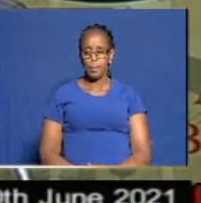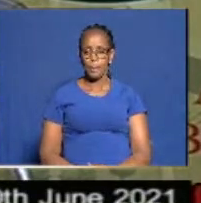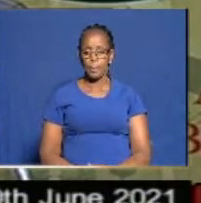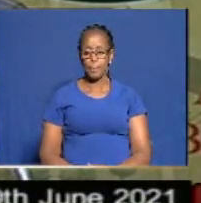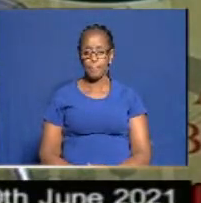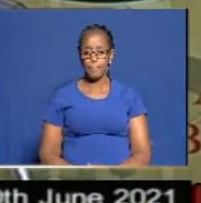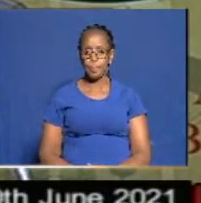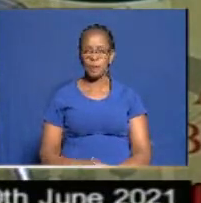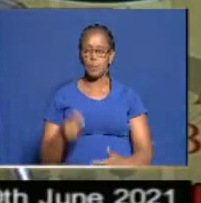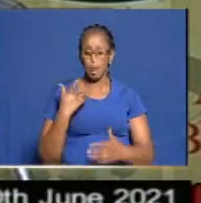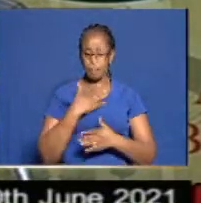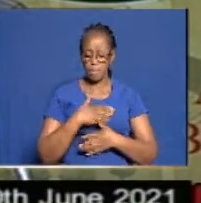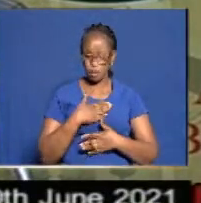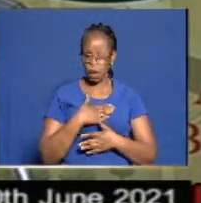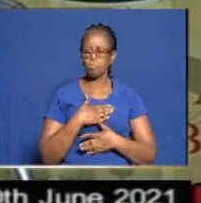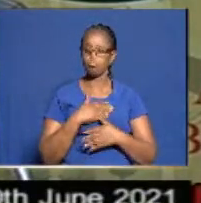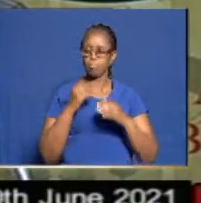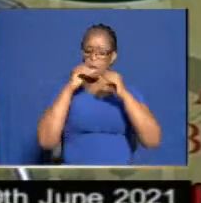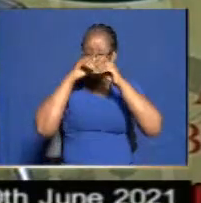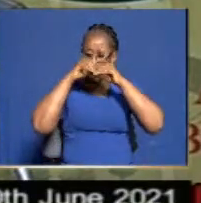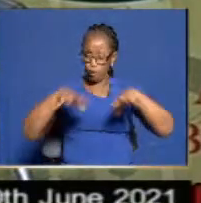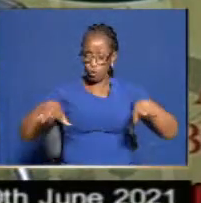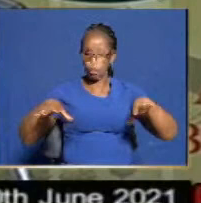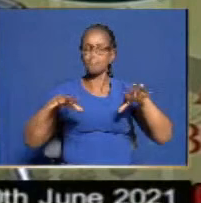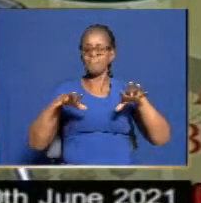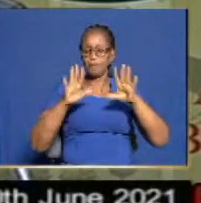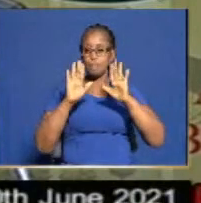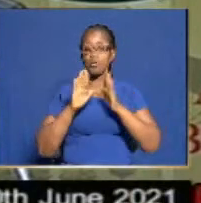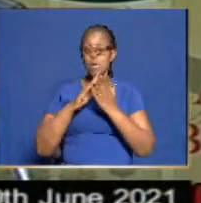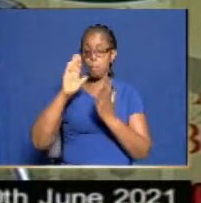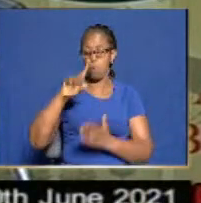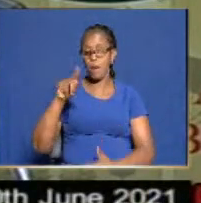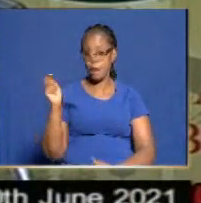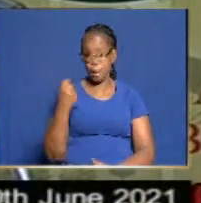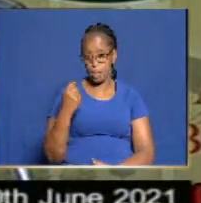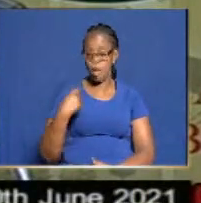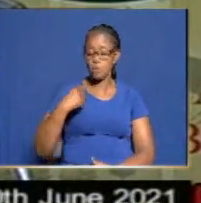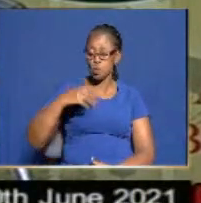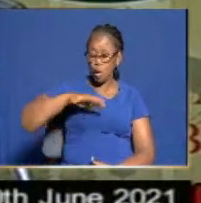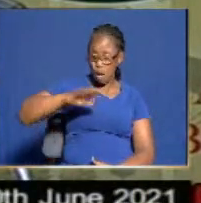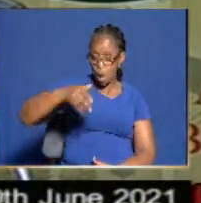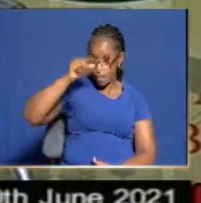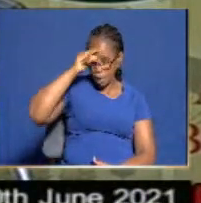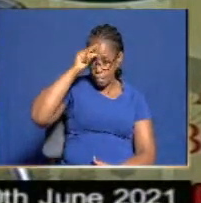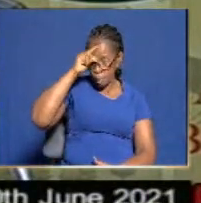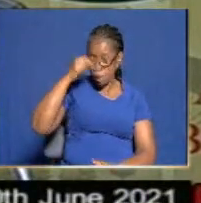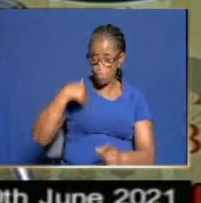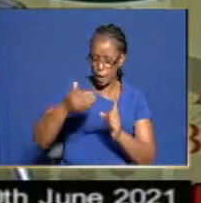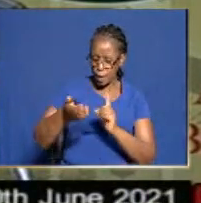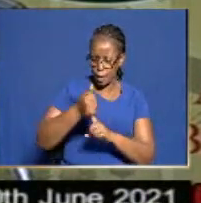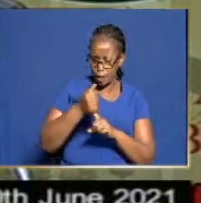acknowledging the place of devolution in our country, the county governments will receive KES